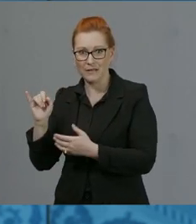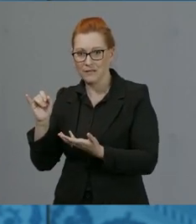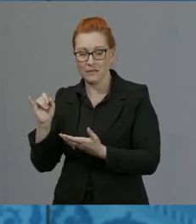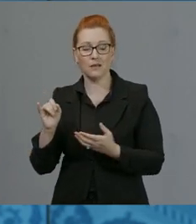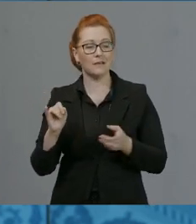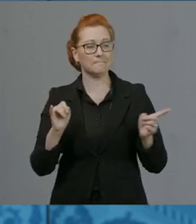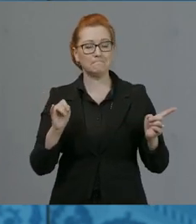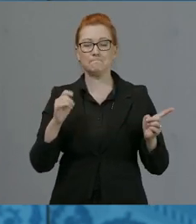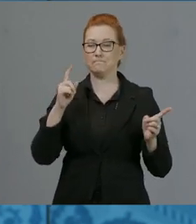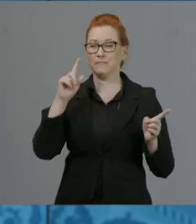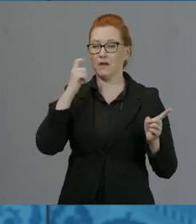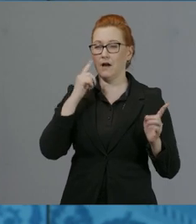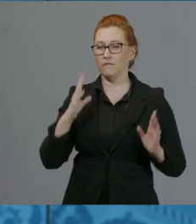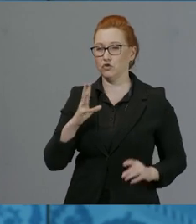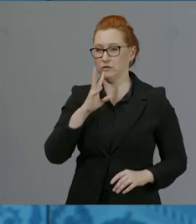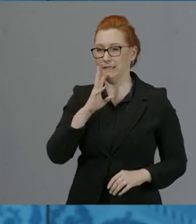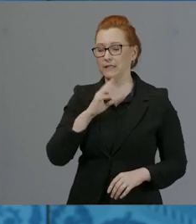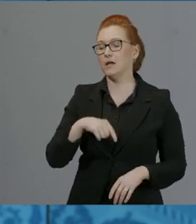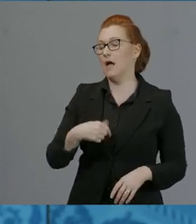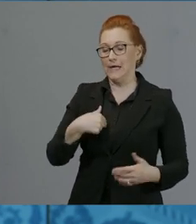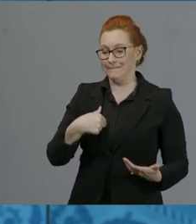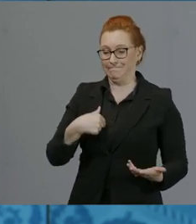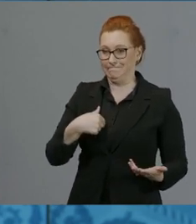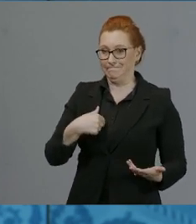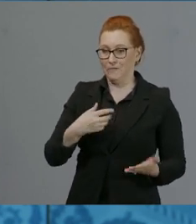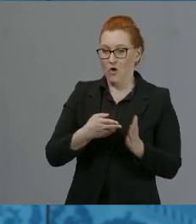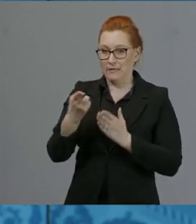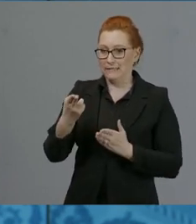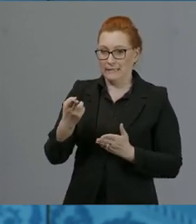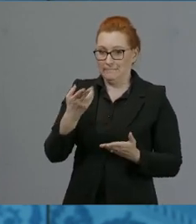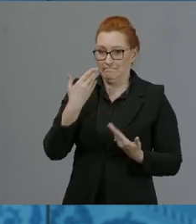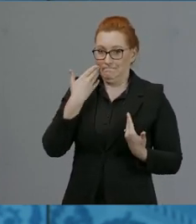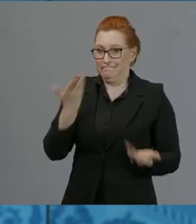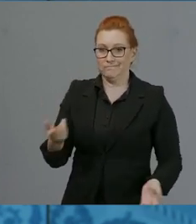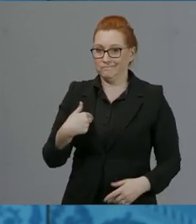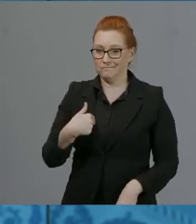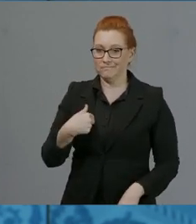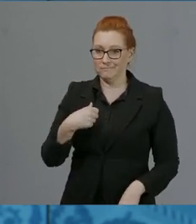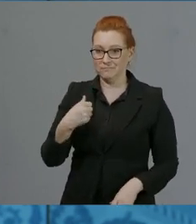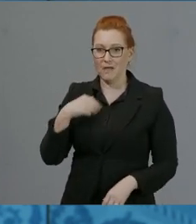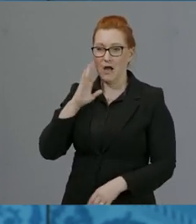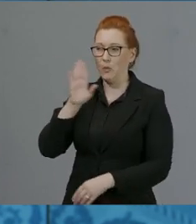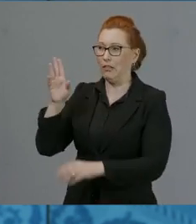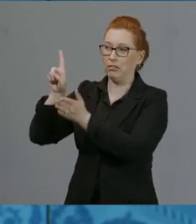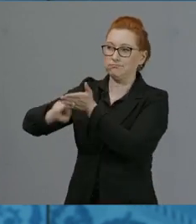and tell you what it is. I think as